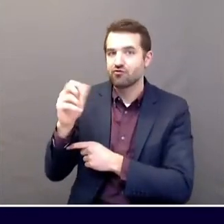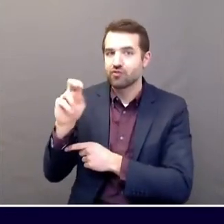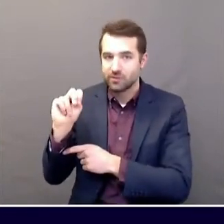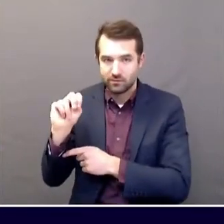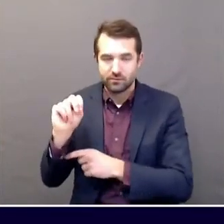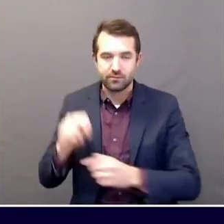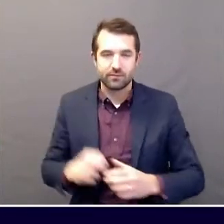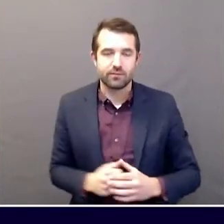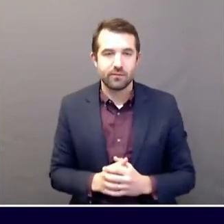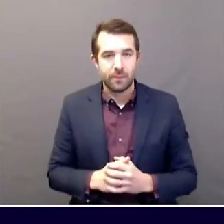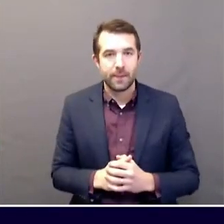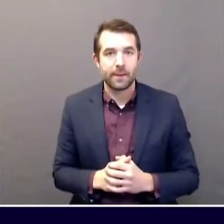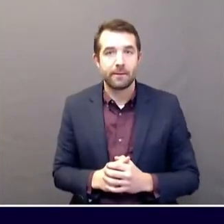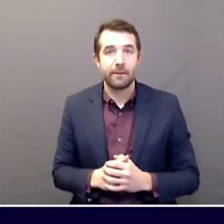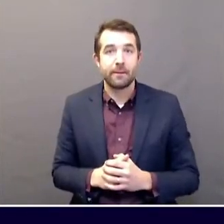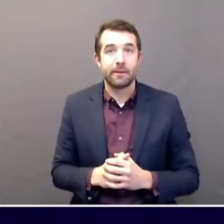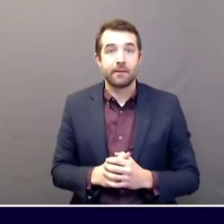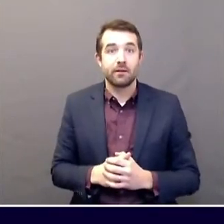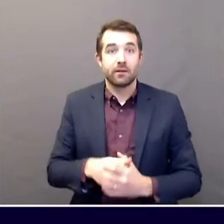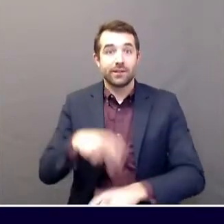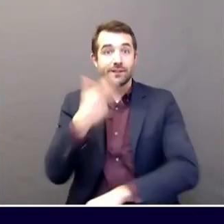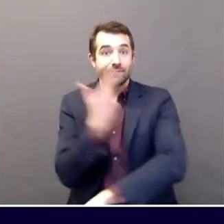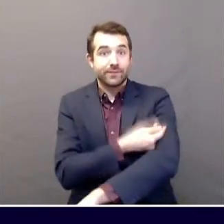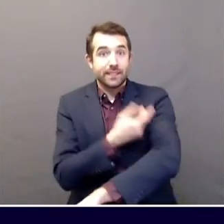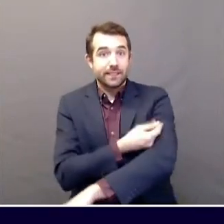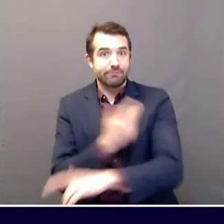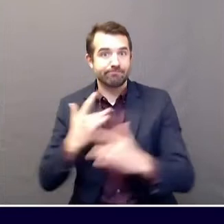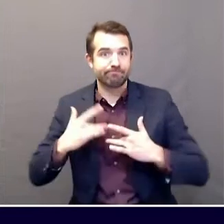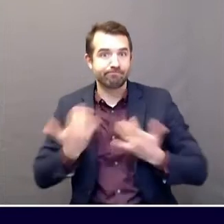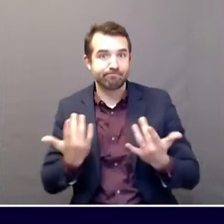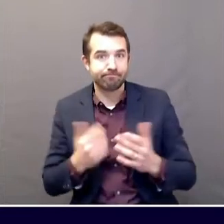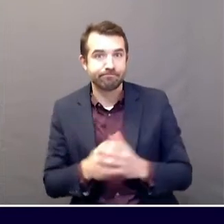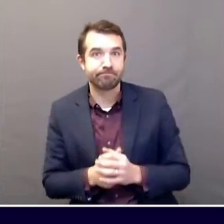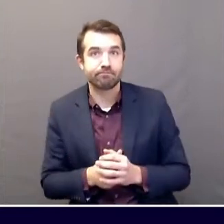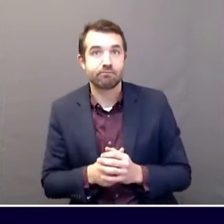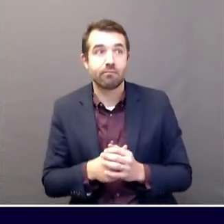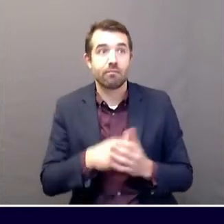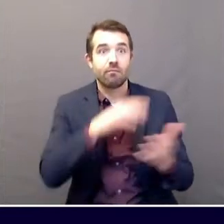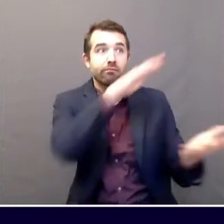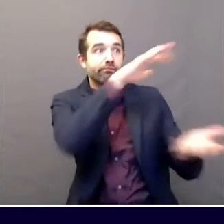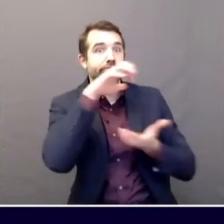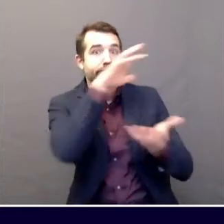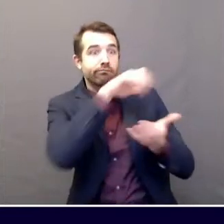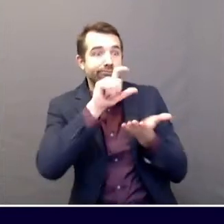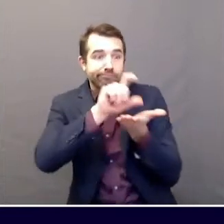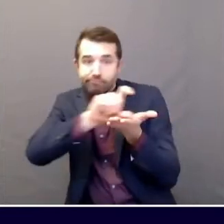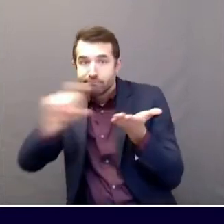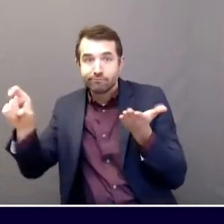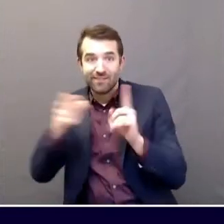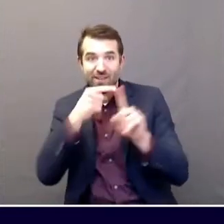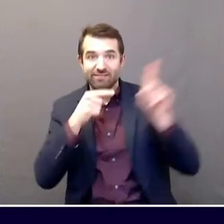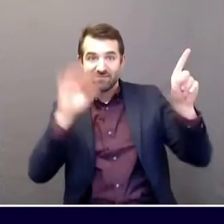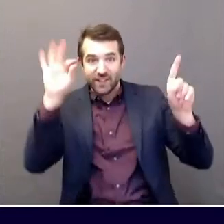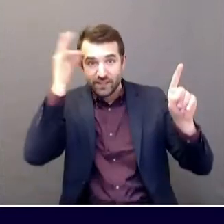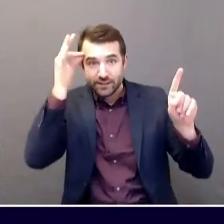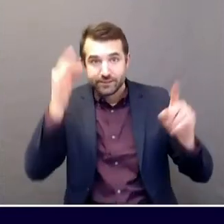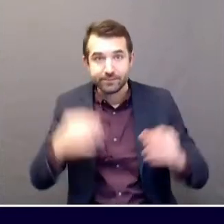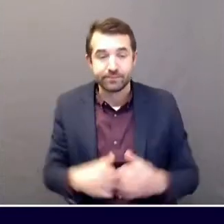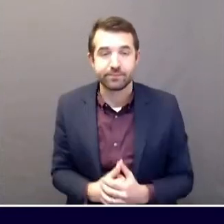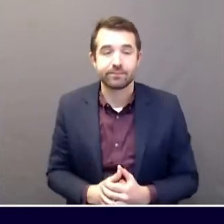Turning next to vaccines and vaccinations. Let's start with the numbers. As of this morning, there